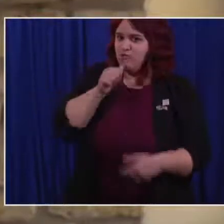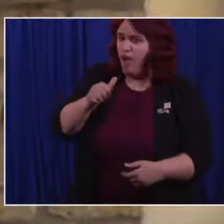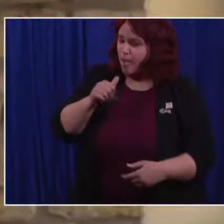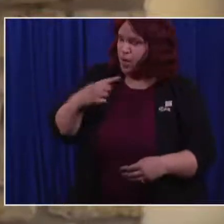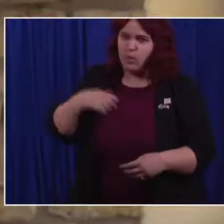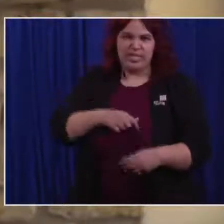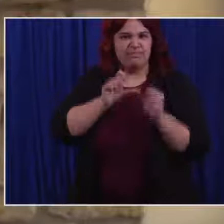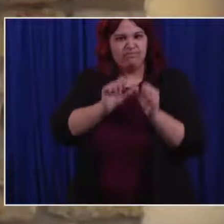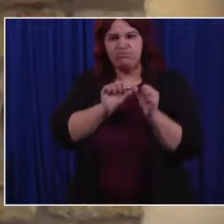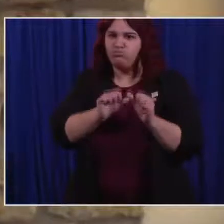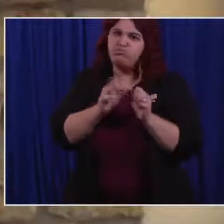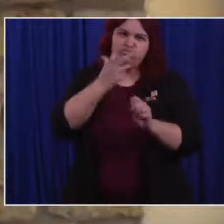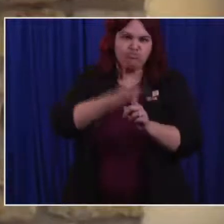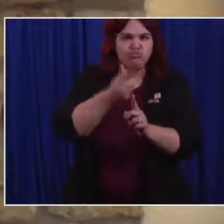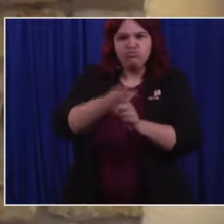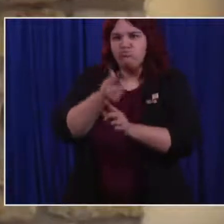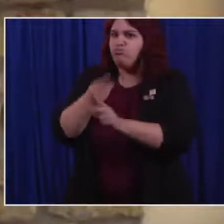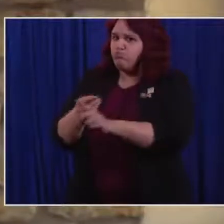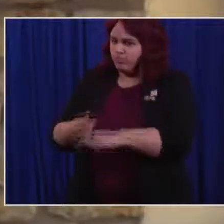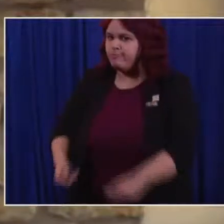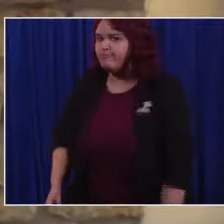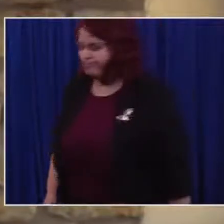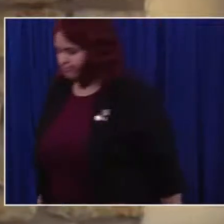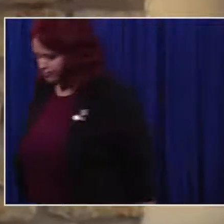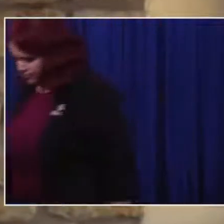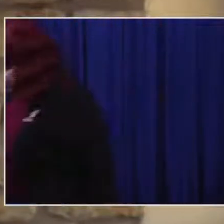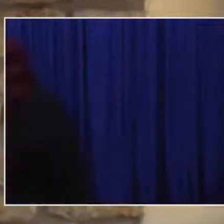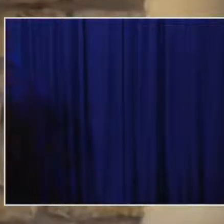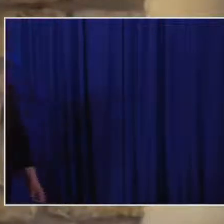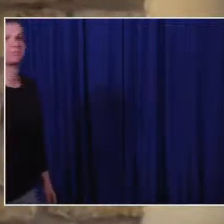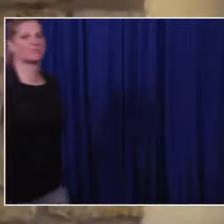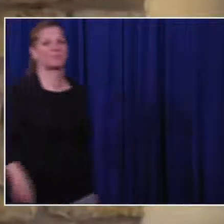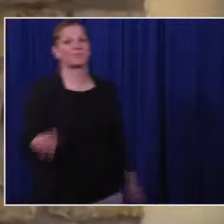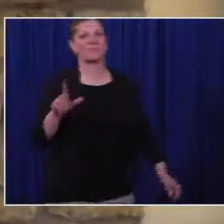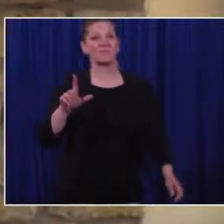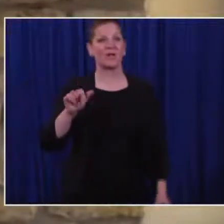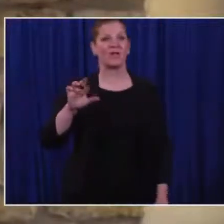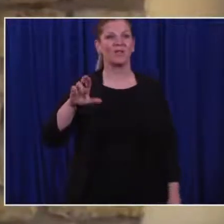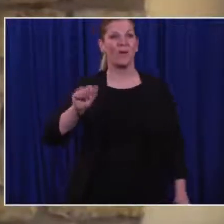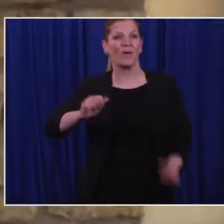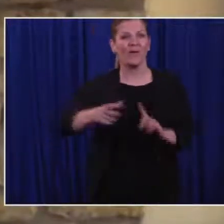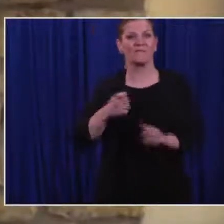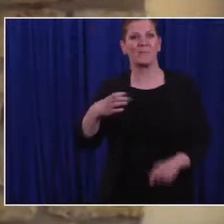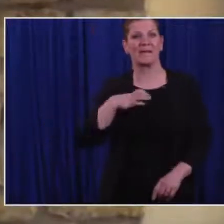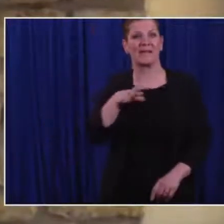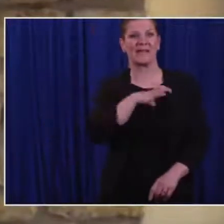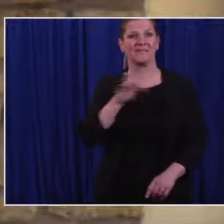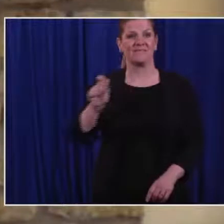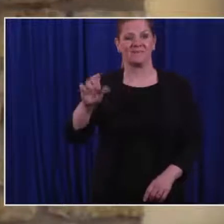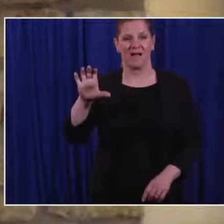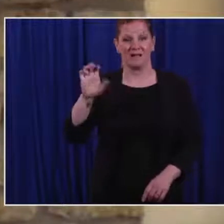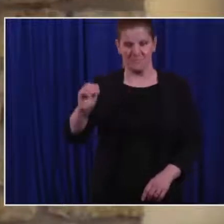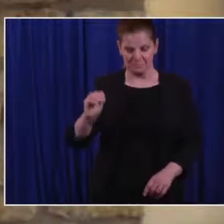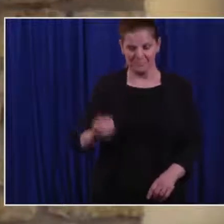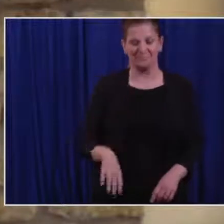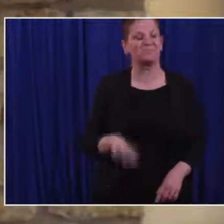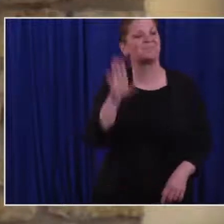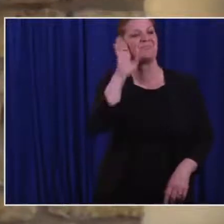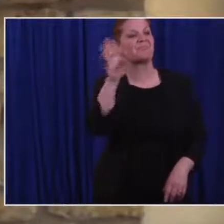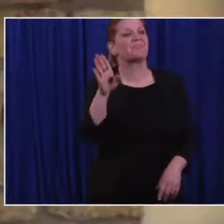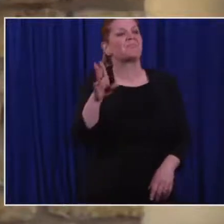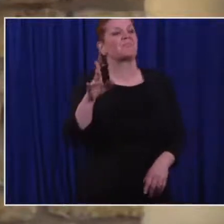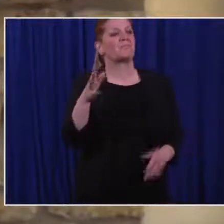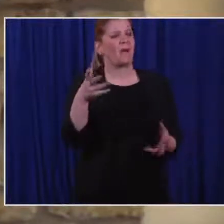Next question is from Laura Hancock at cleveland.com. Hi, Governor. Going back to the unemployment announcement made,